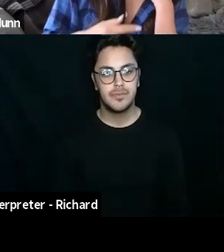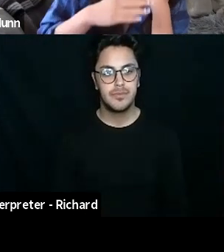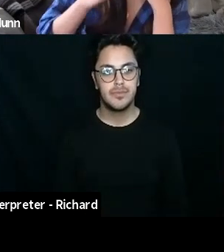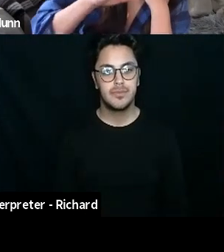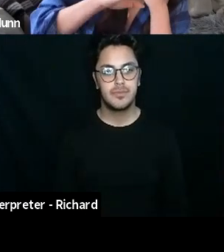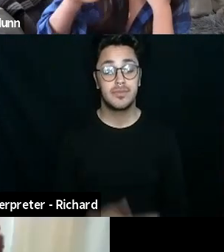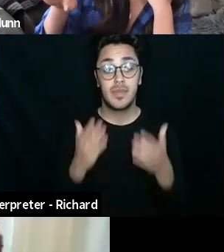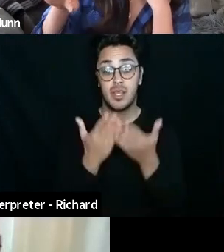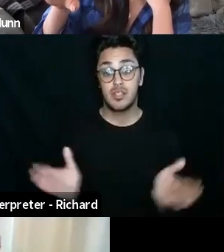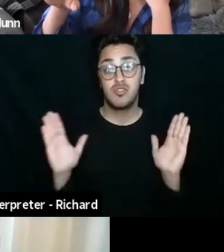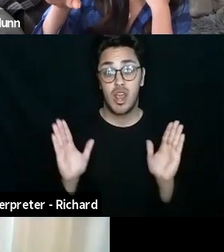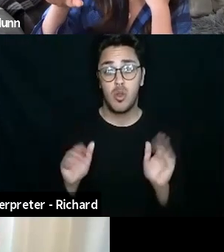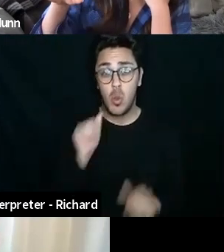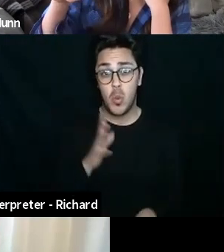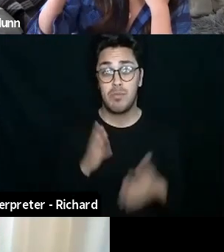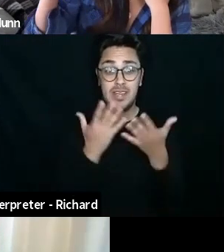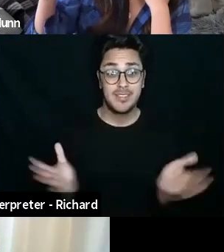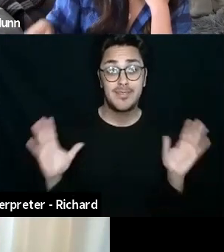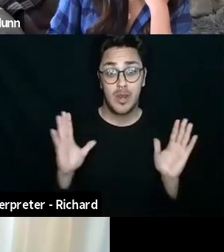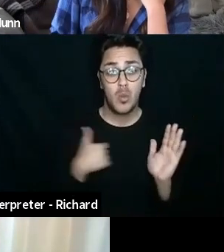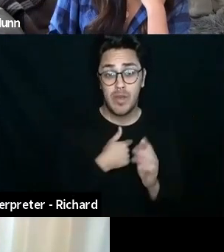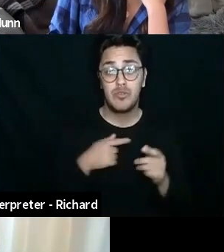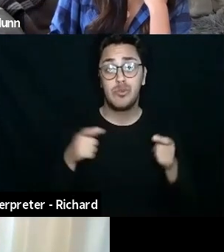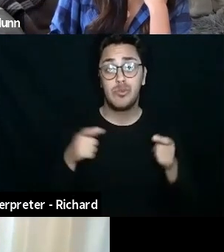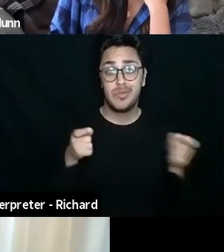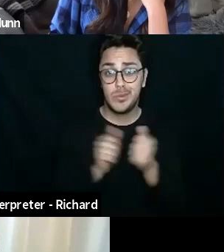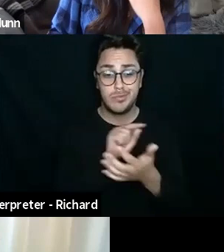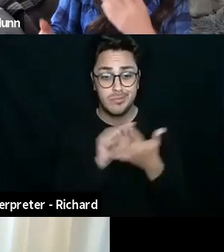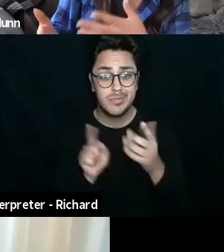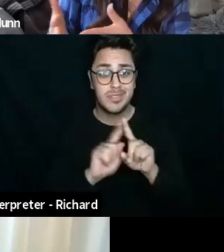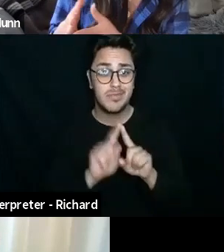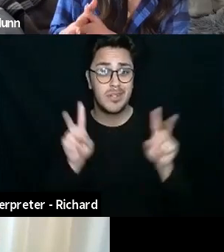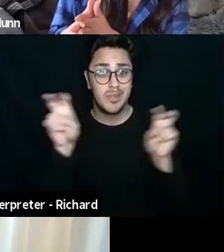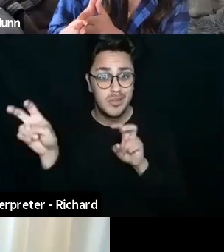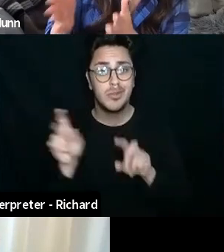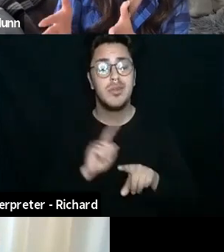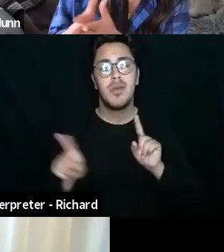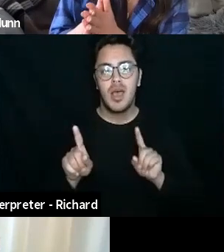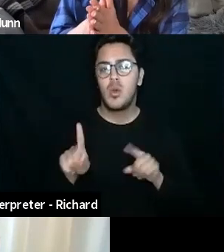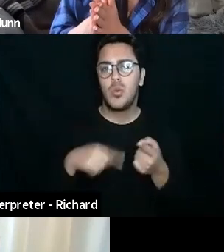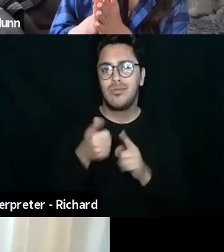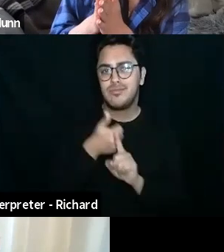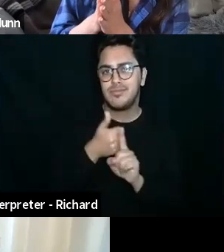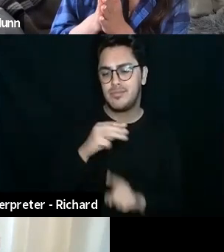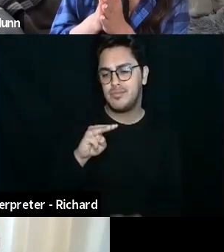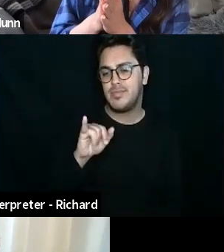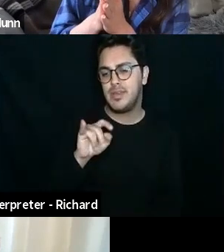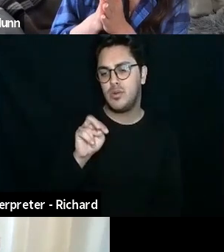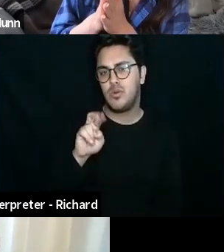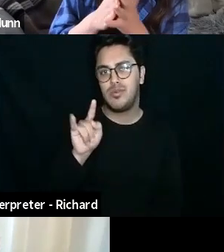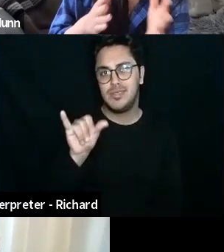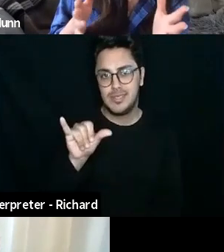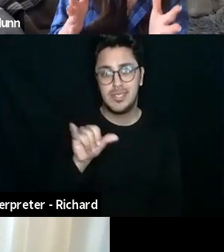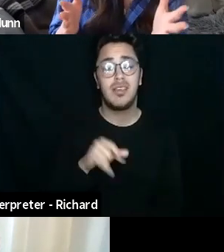And in general, women in general, we have to deal with issues, but when you are a minority, they,